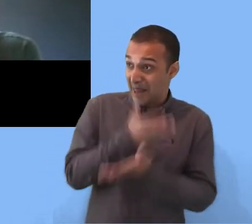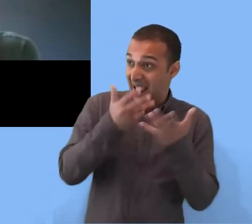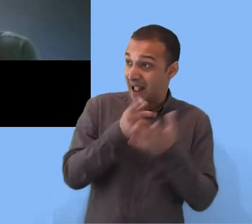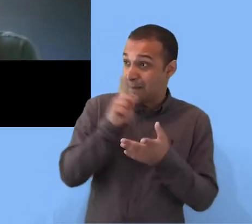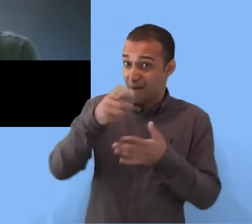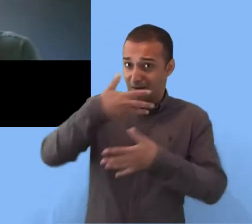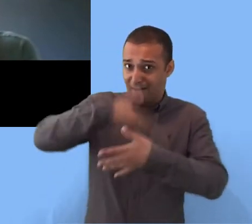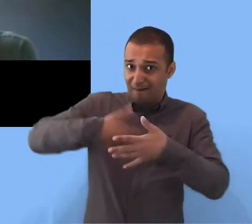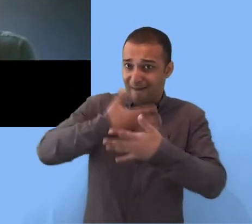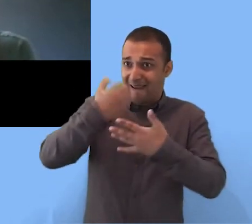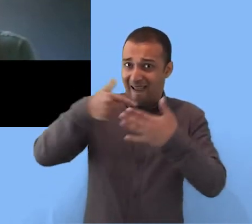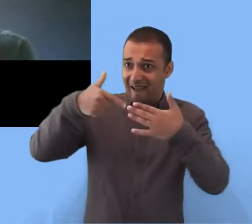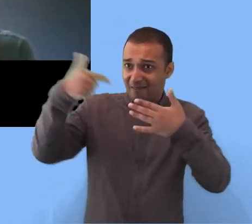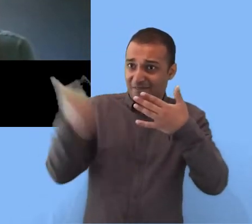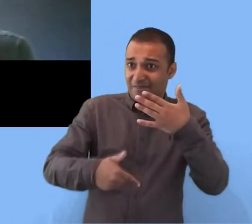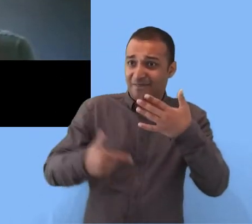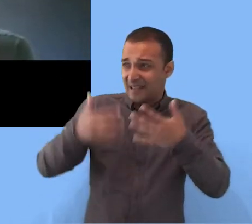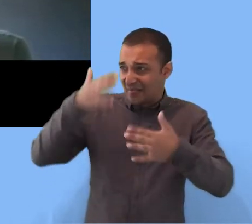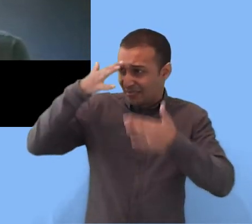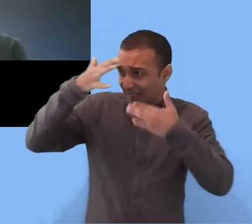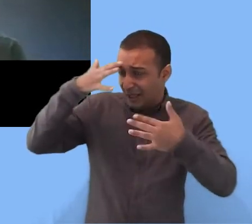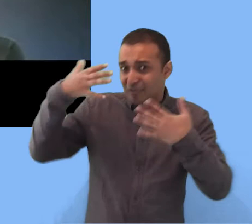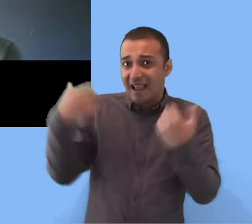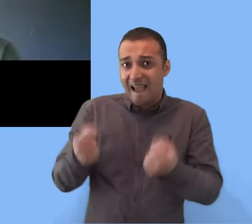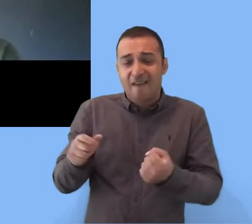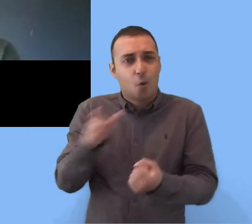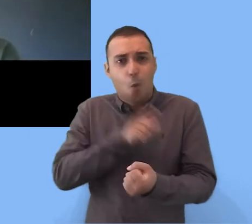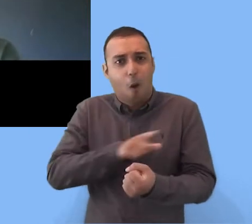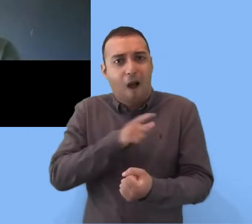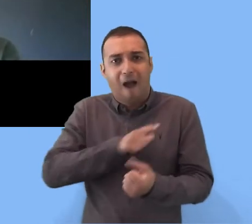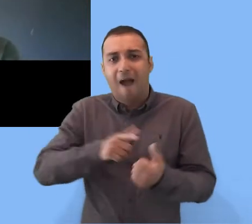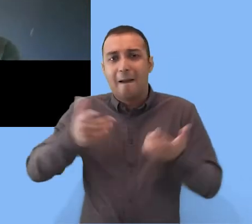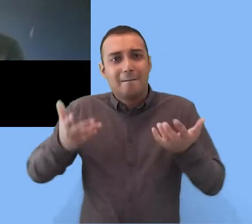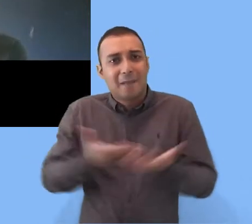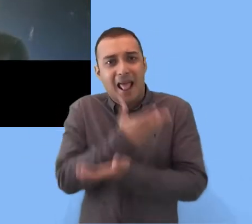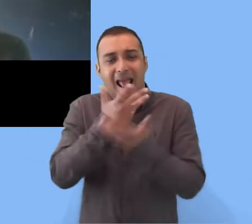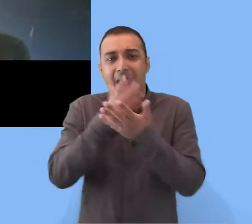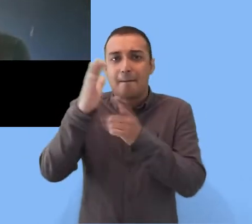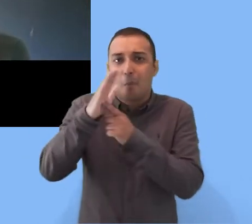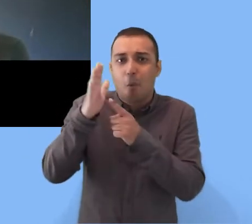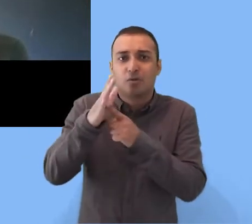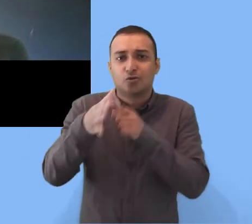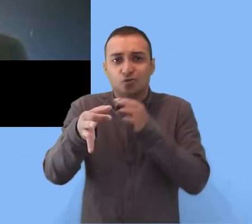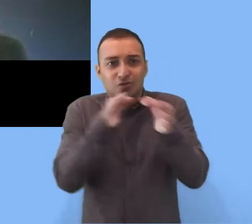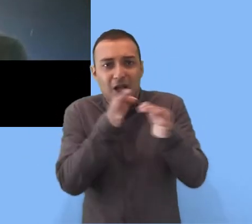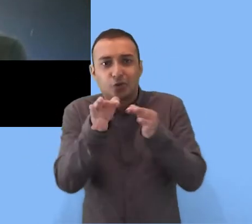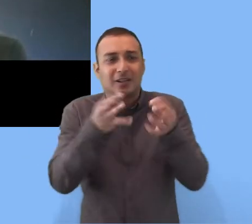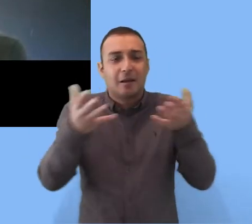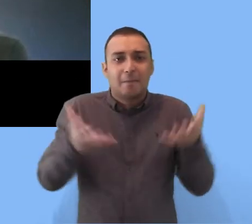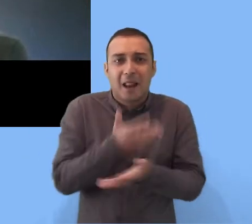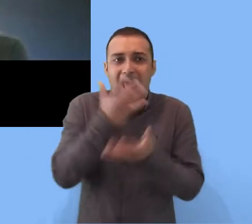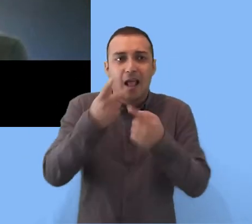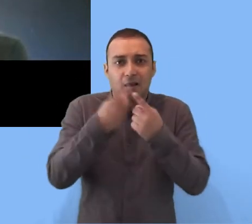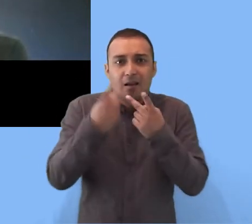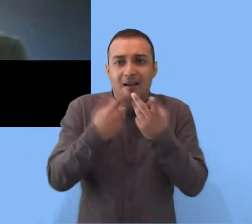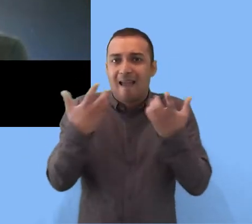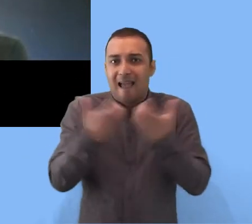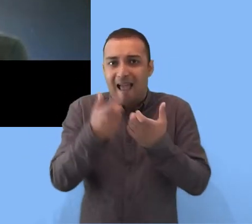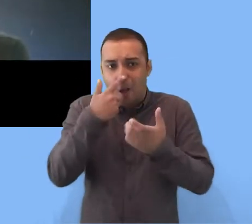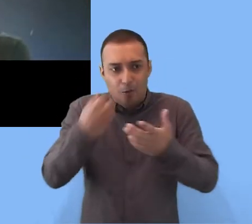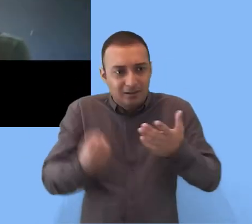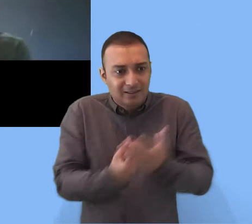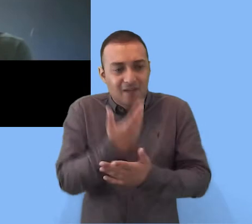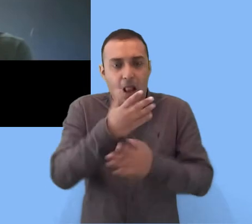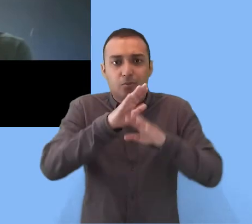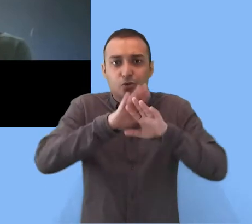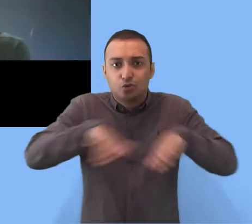supports why play is good for, you know, building those foundations and developing our children in the